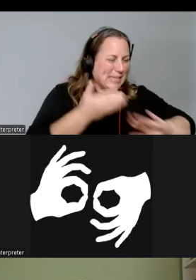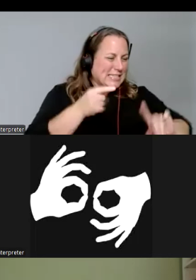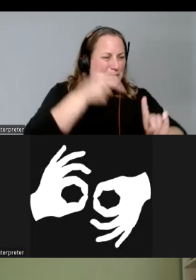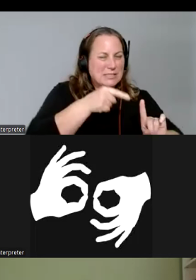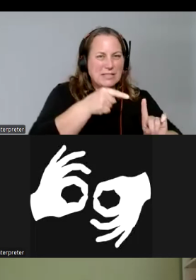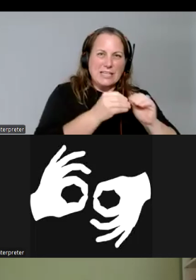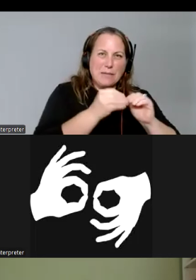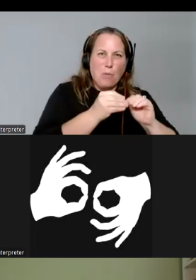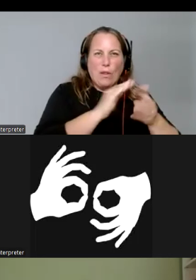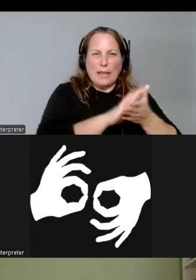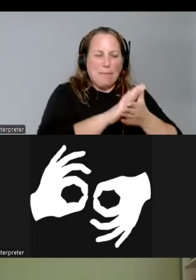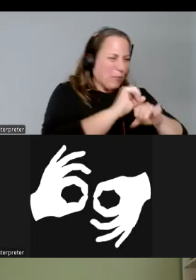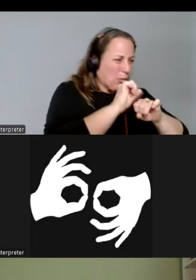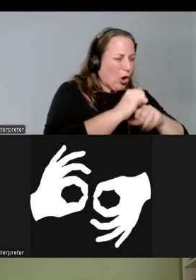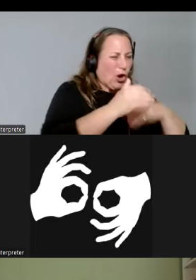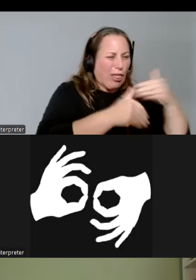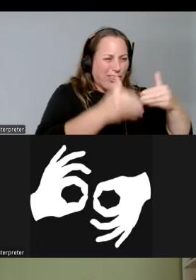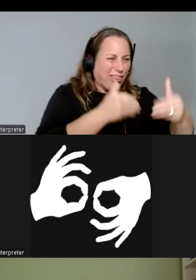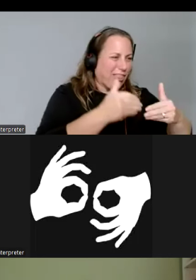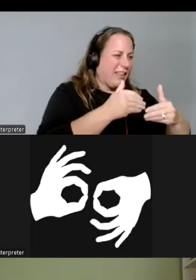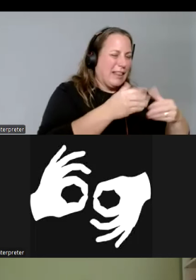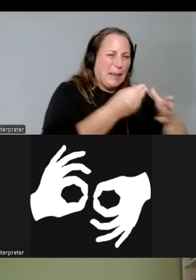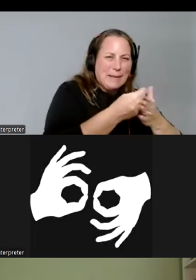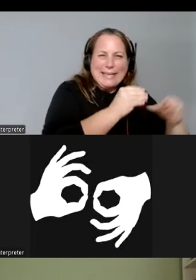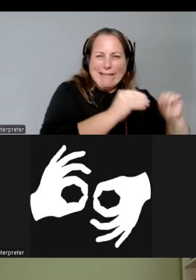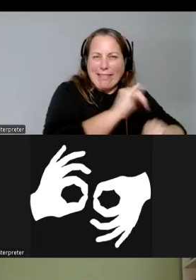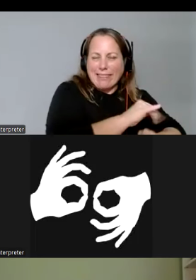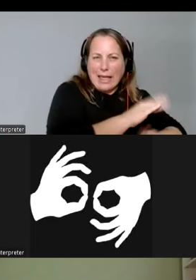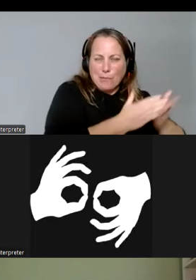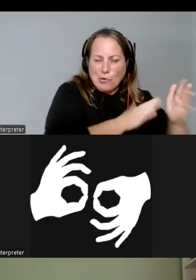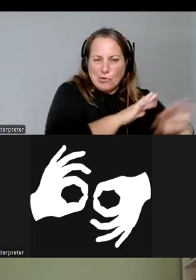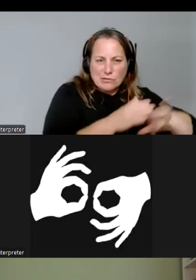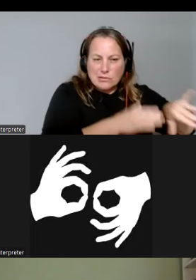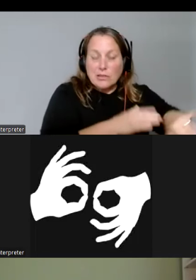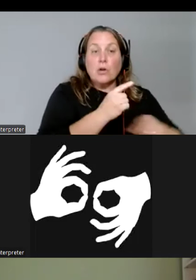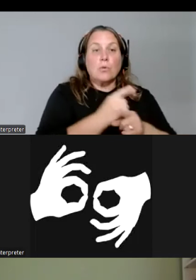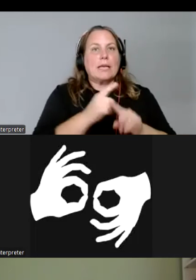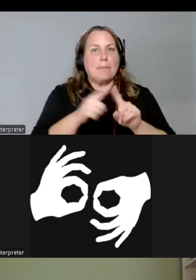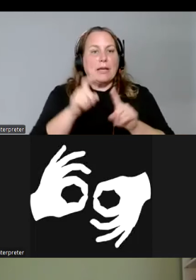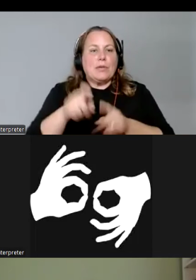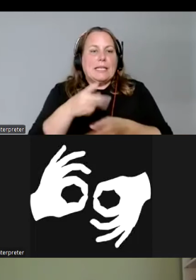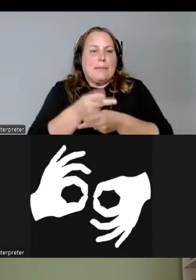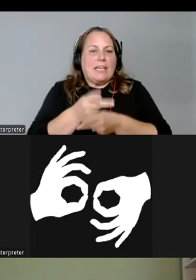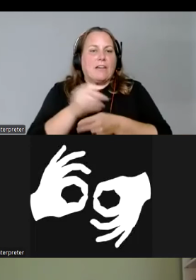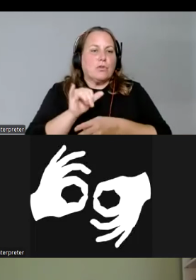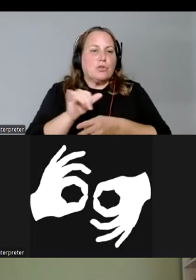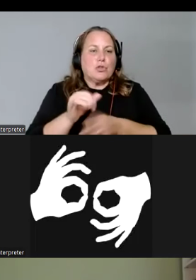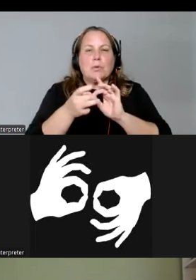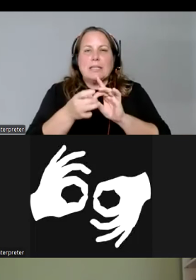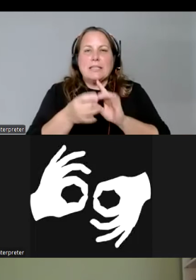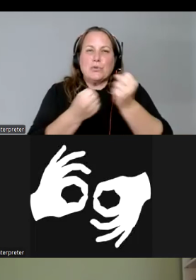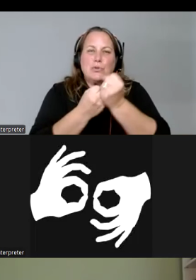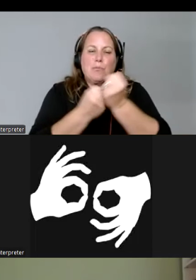and logistics related. Of course, you need to be very careful about support material. That